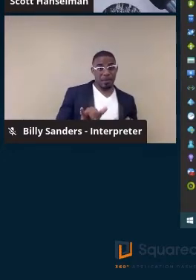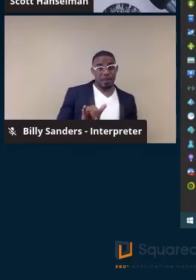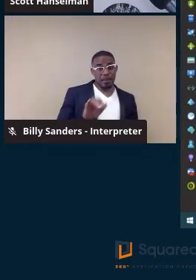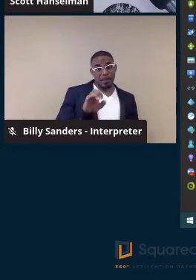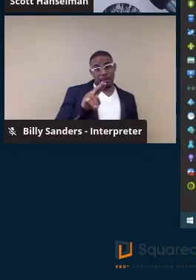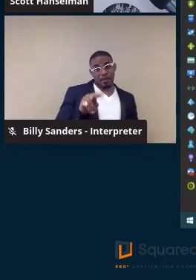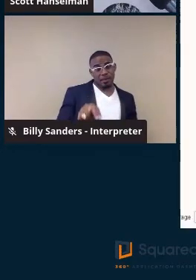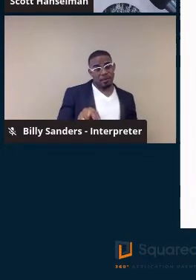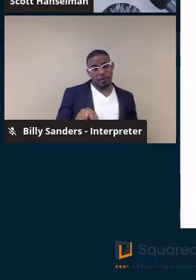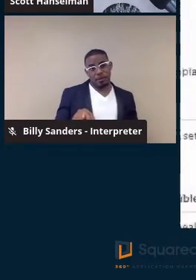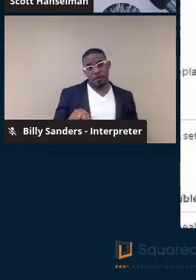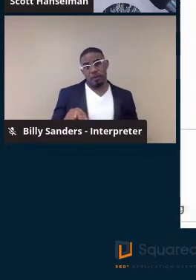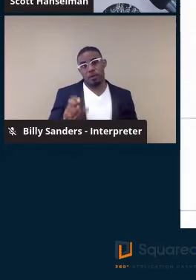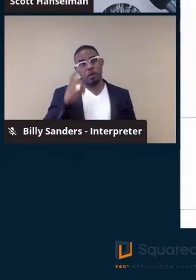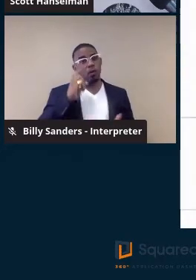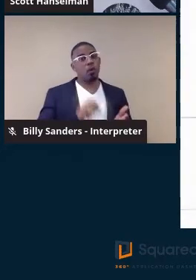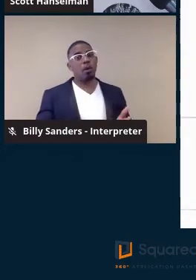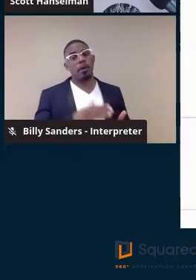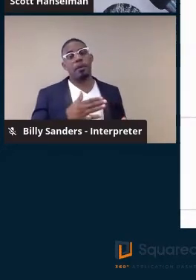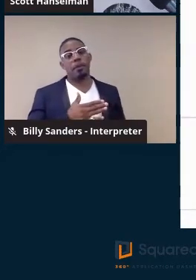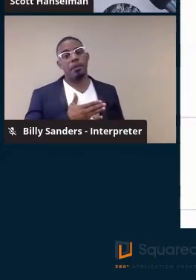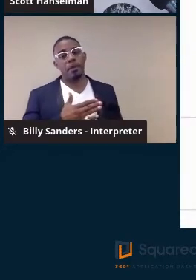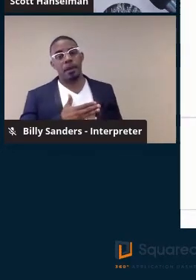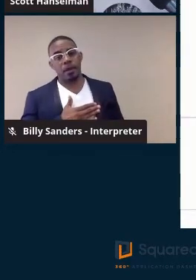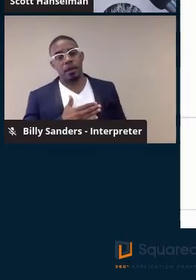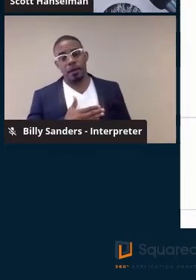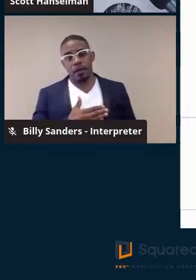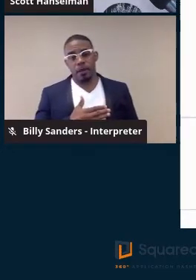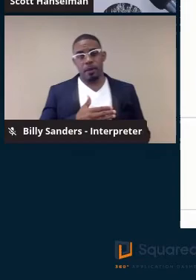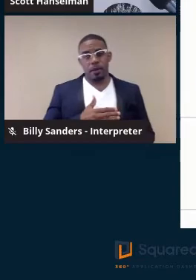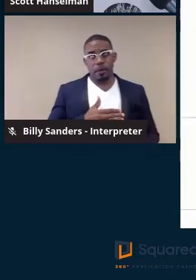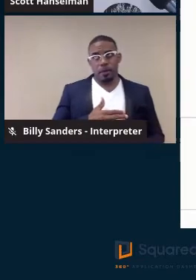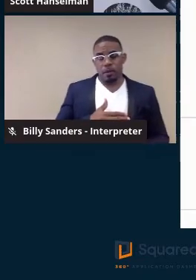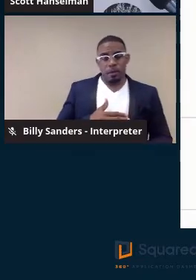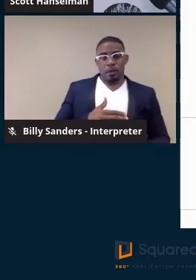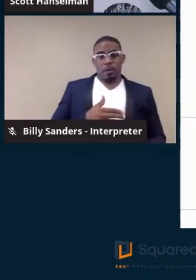CDN, you'll notice my endpoints.